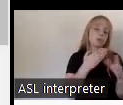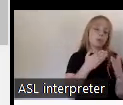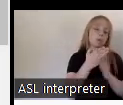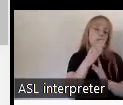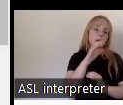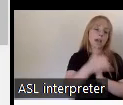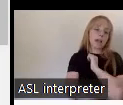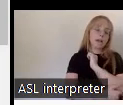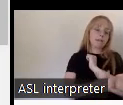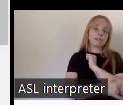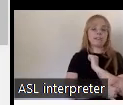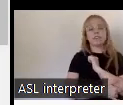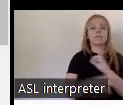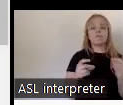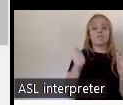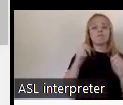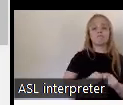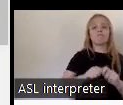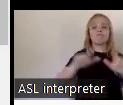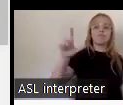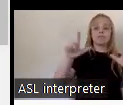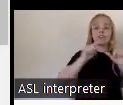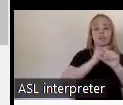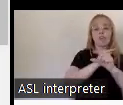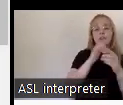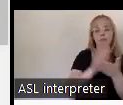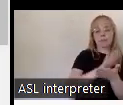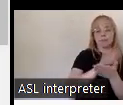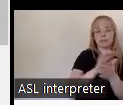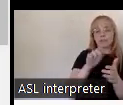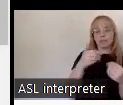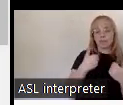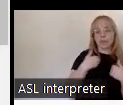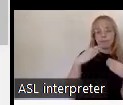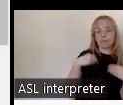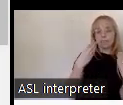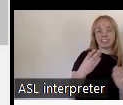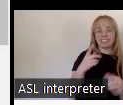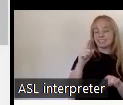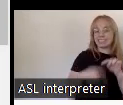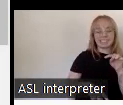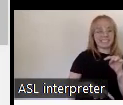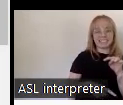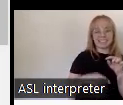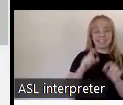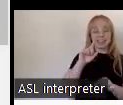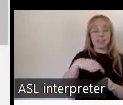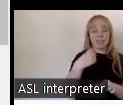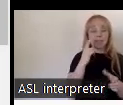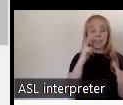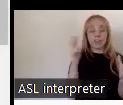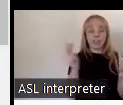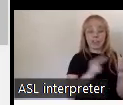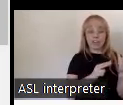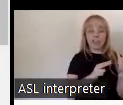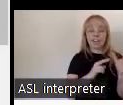can't just pull up the guardianship papers that you may have provided. They can only look at whether or